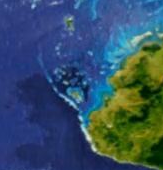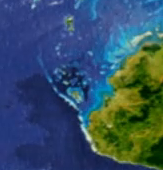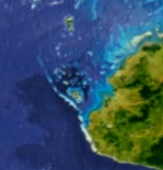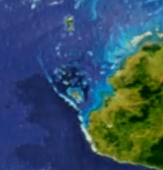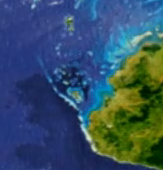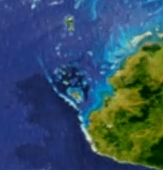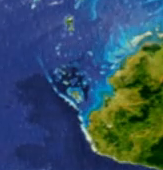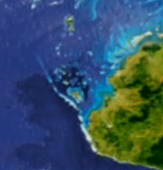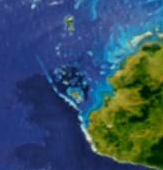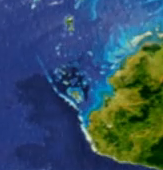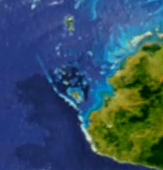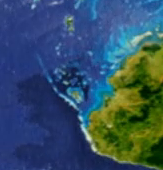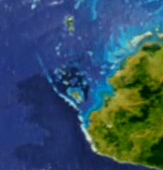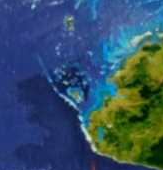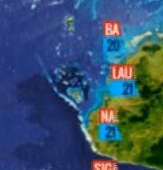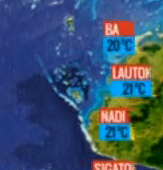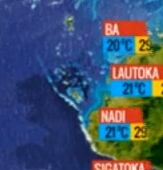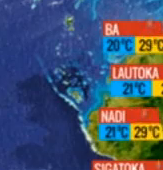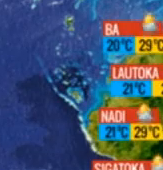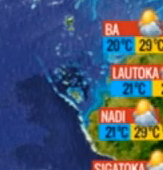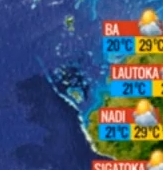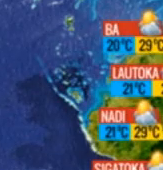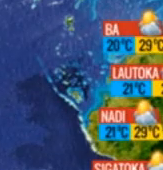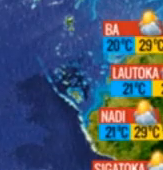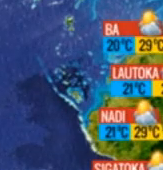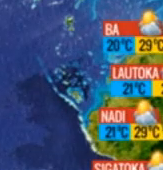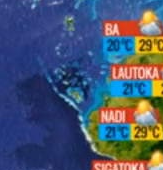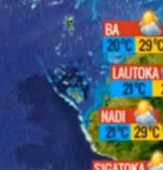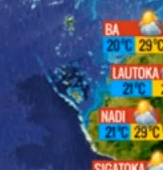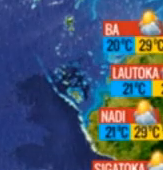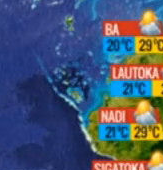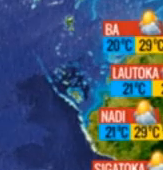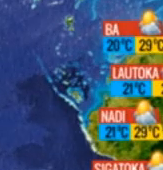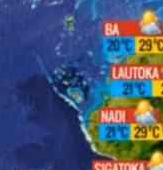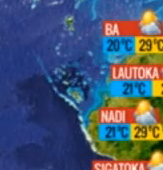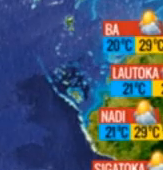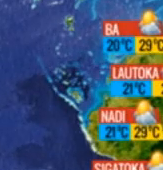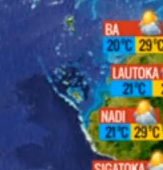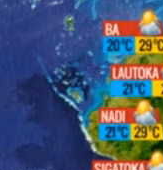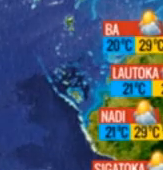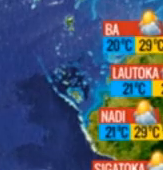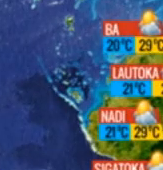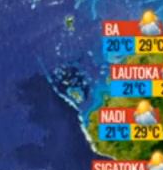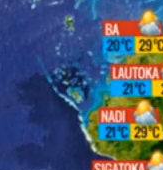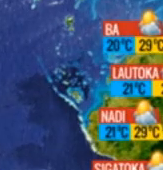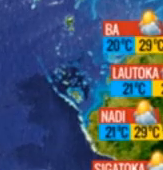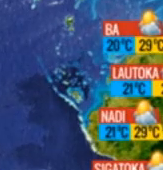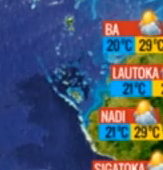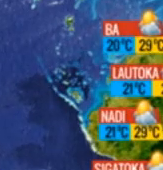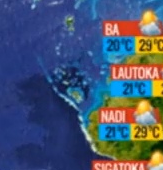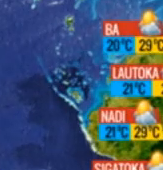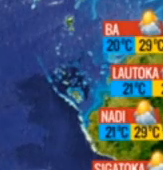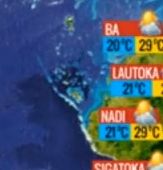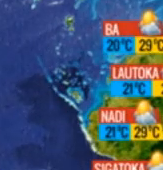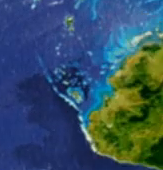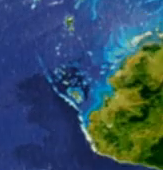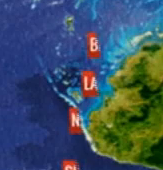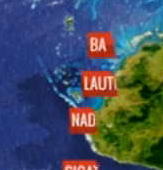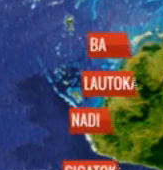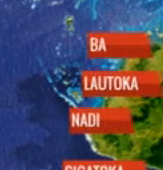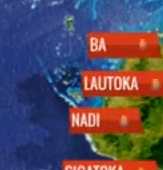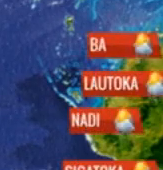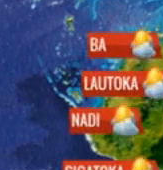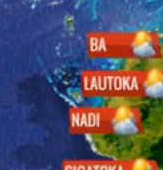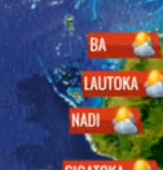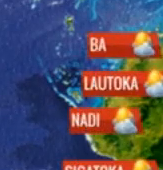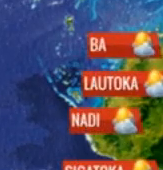tomorrow morning. Sunrise is at 6:45. For tomorrow, fine apart from afternoon or evening showers and isolated